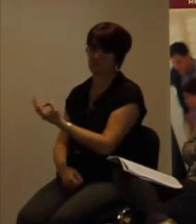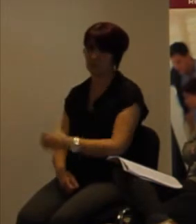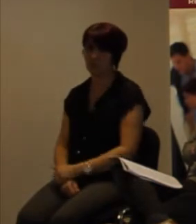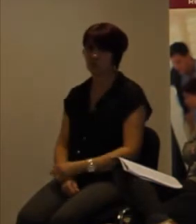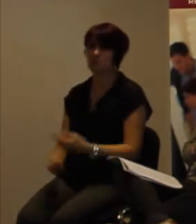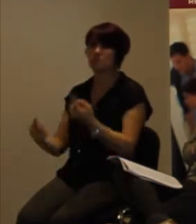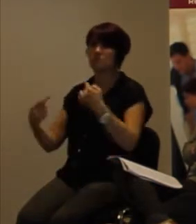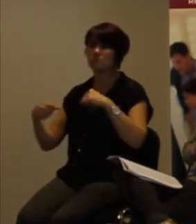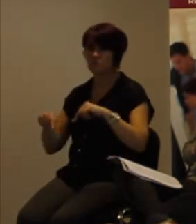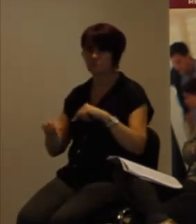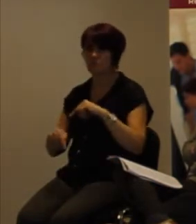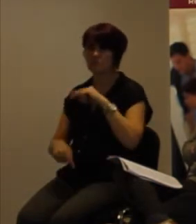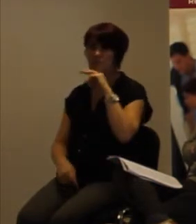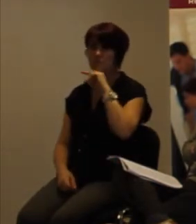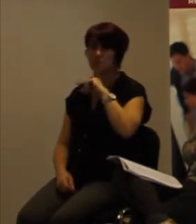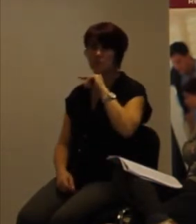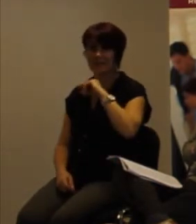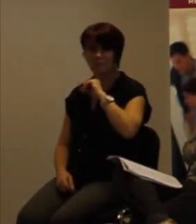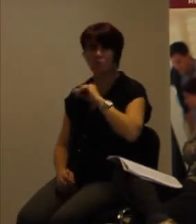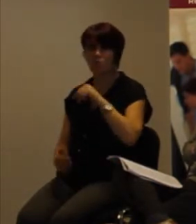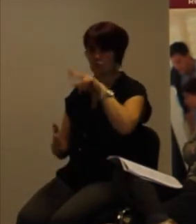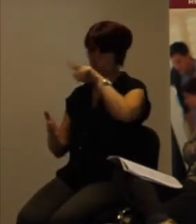Use of speech or screen reading software.